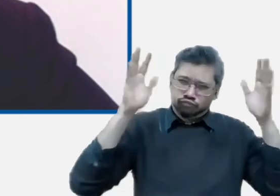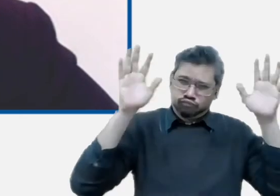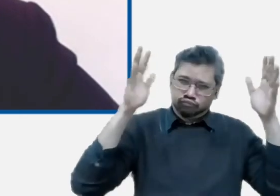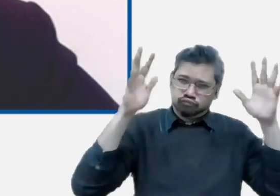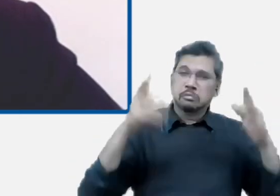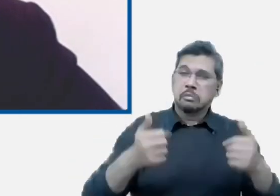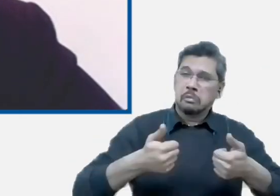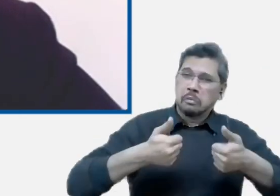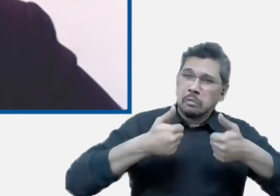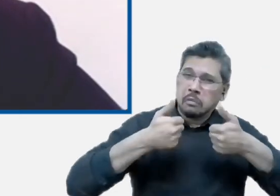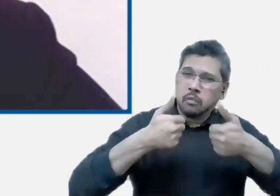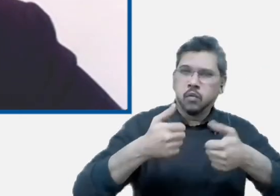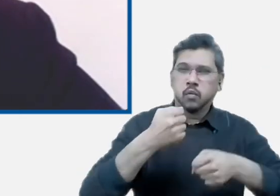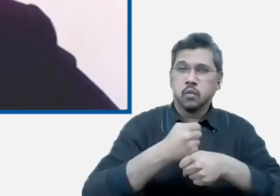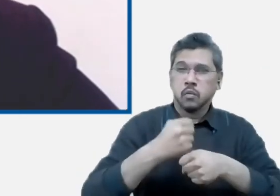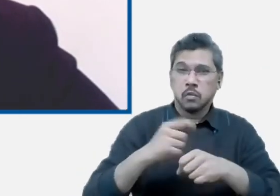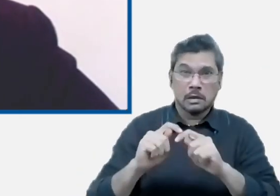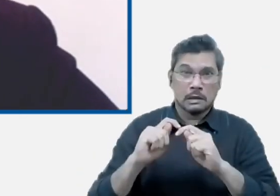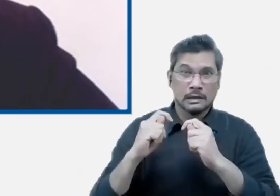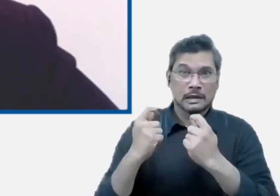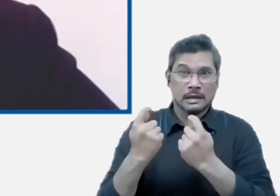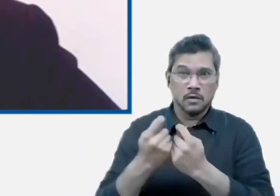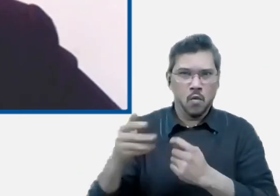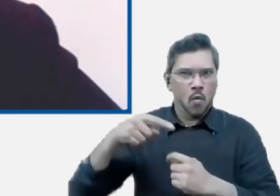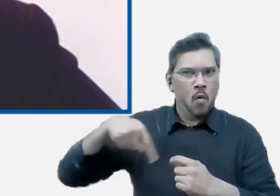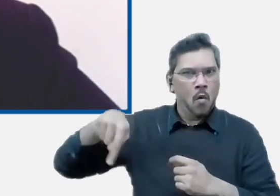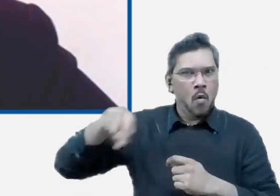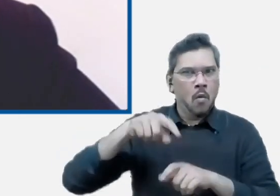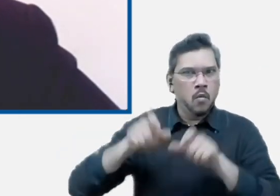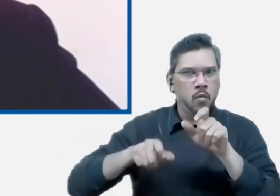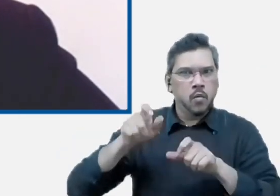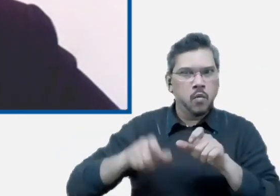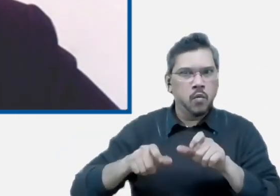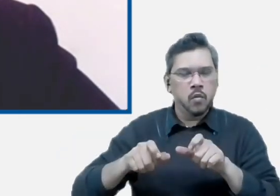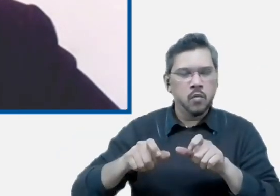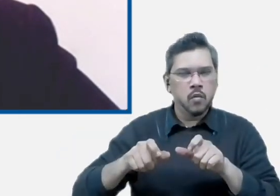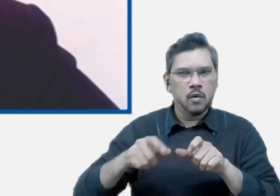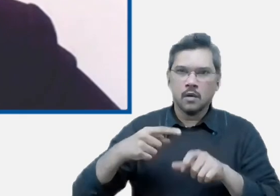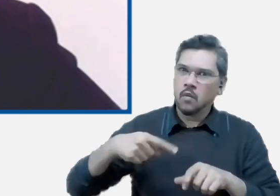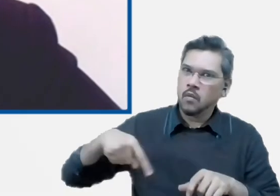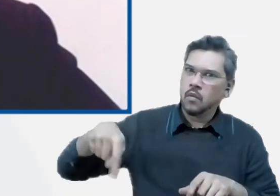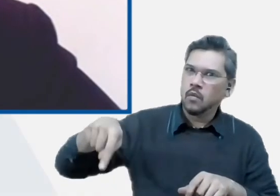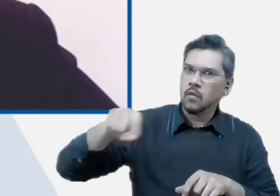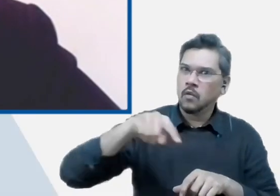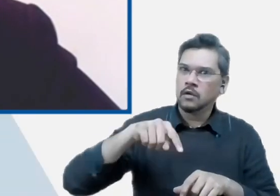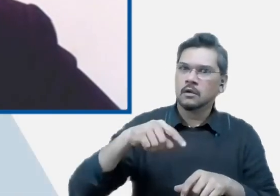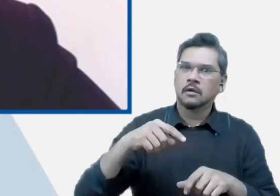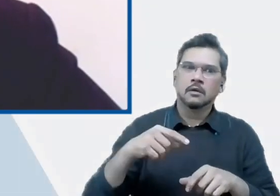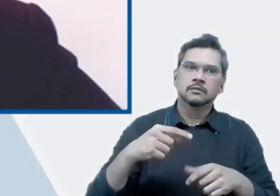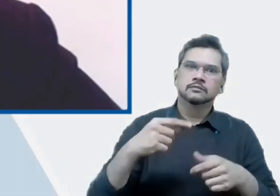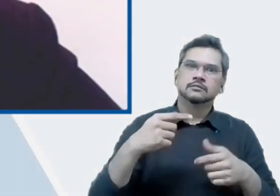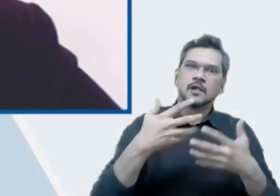and all of you, and I know this includes my colleague in the RECs, member states, civil